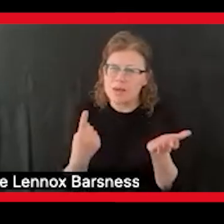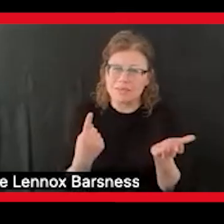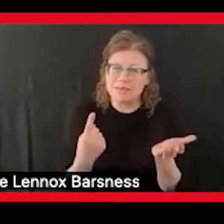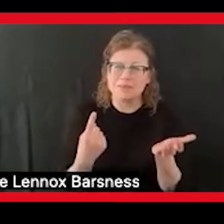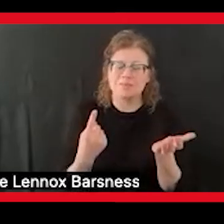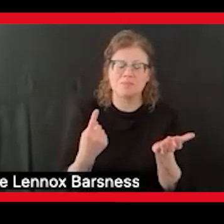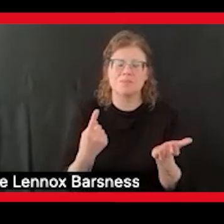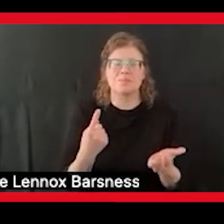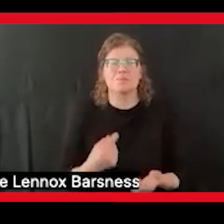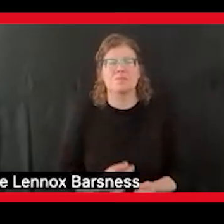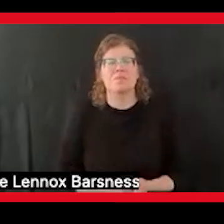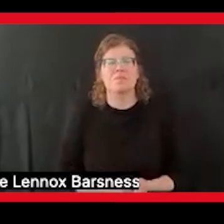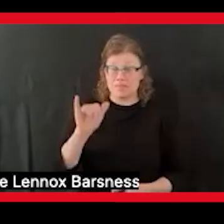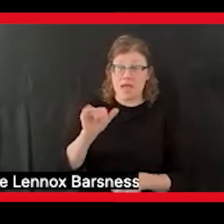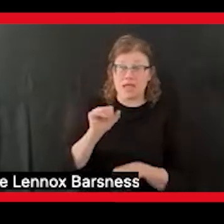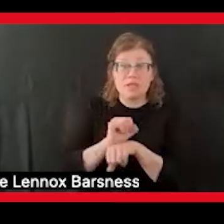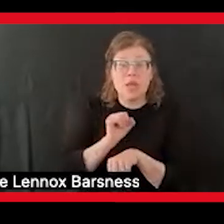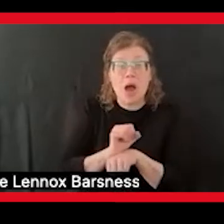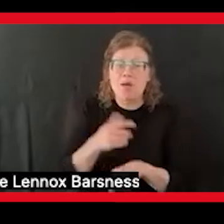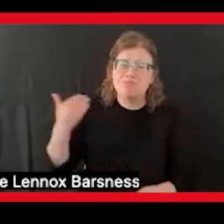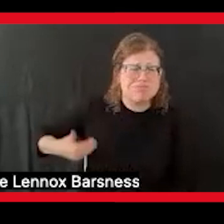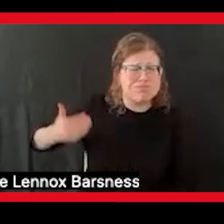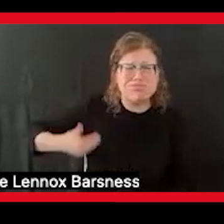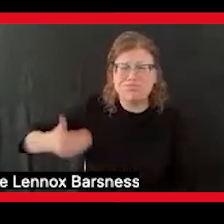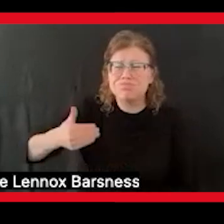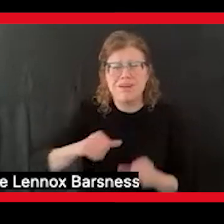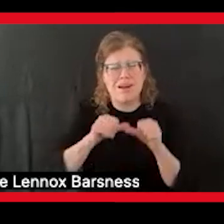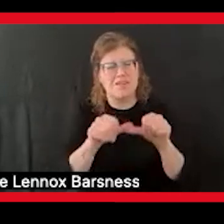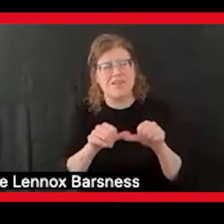is rather an ongoing commitment to